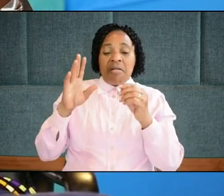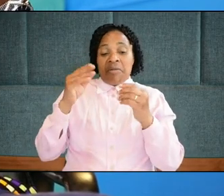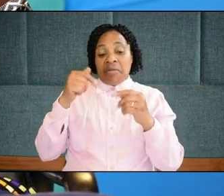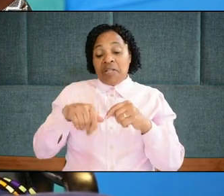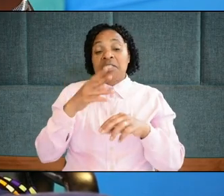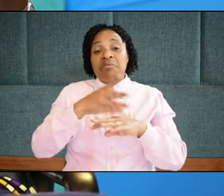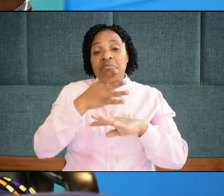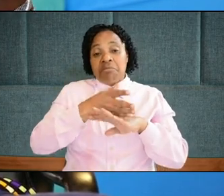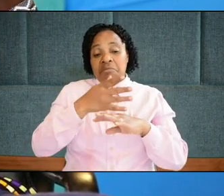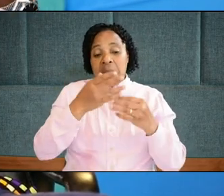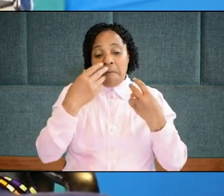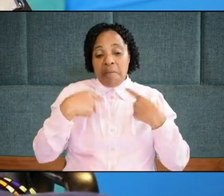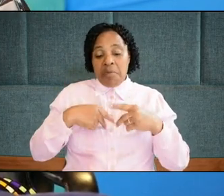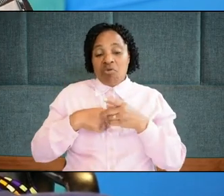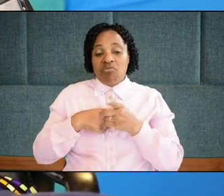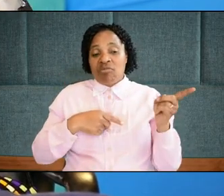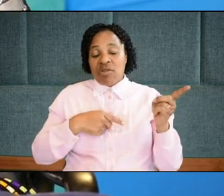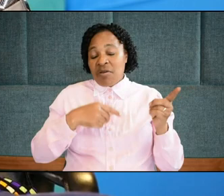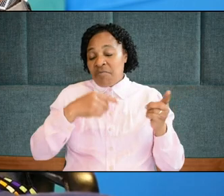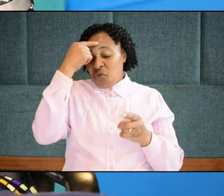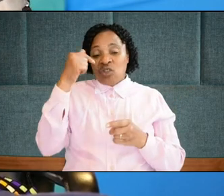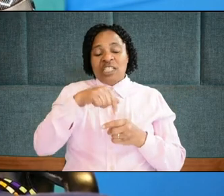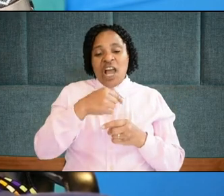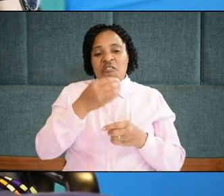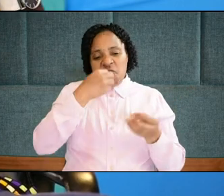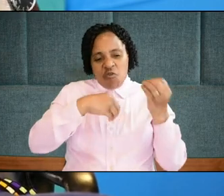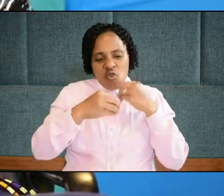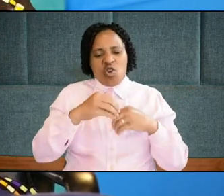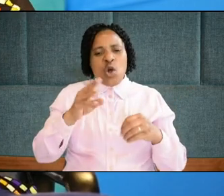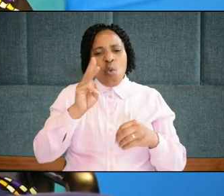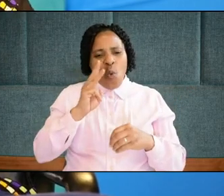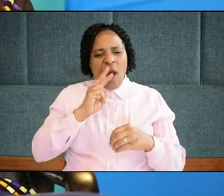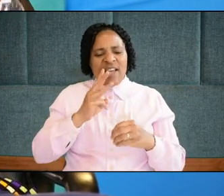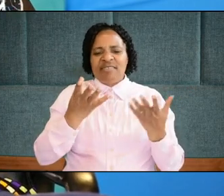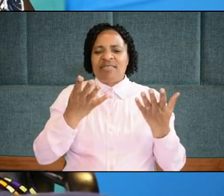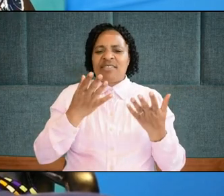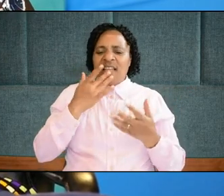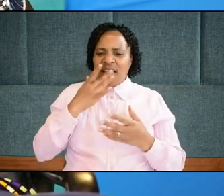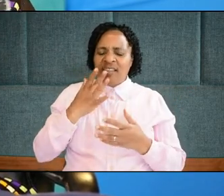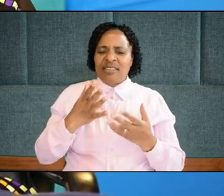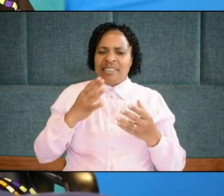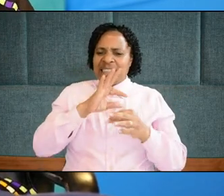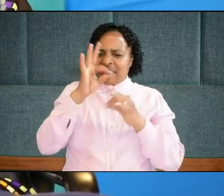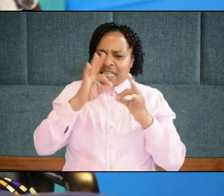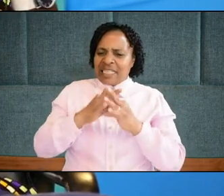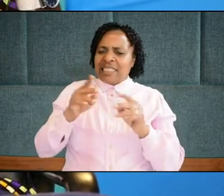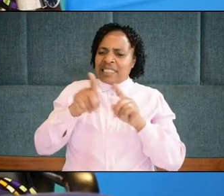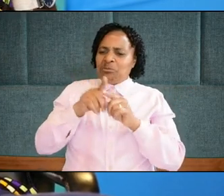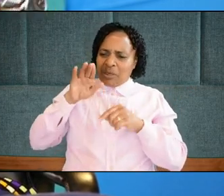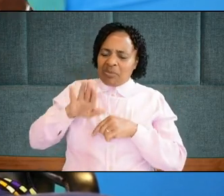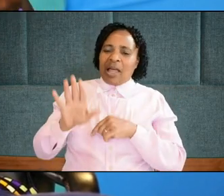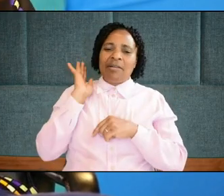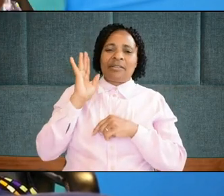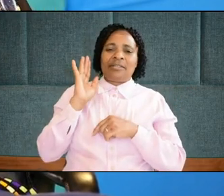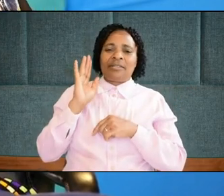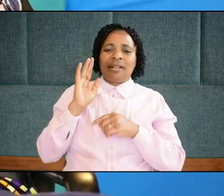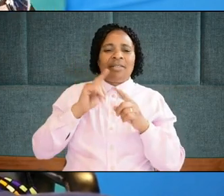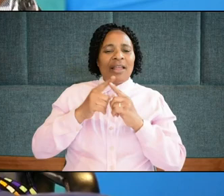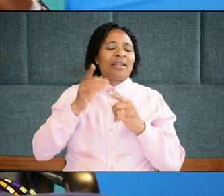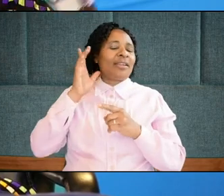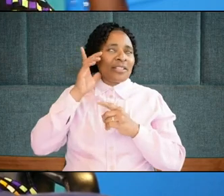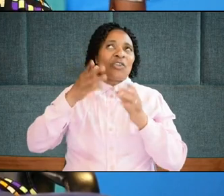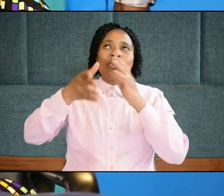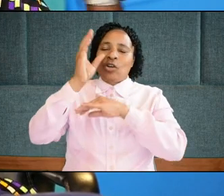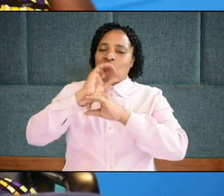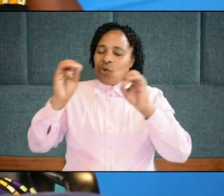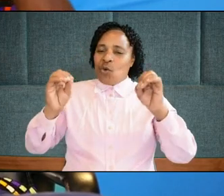people, seems that what they are claiming, their food, their wine, tastes exactly like their claim. So they never listened to God.